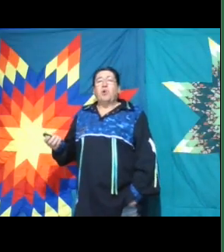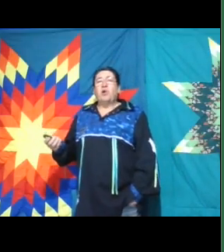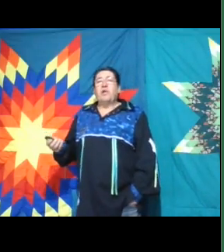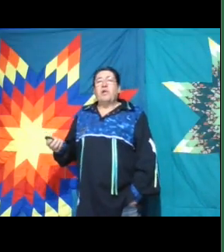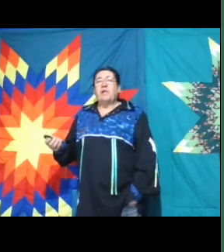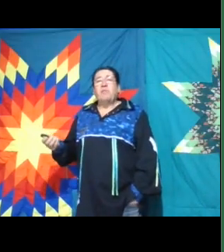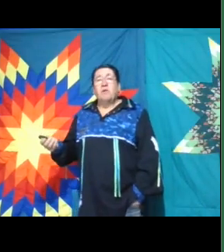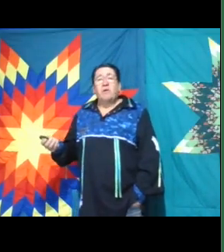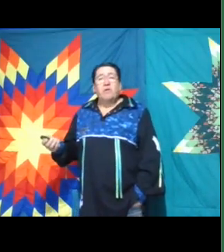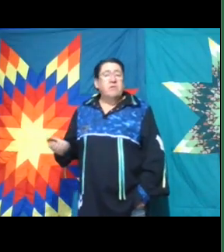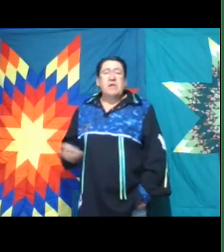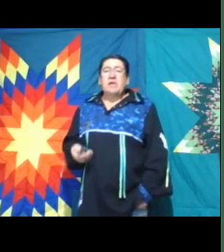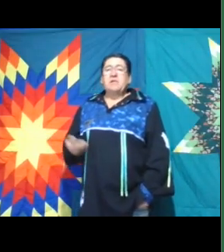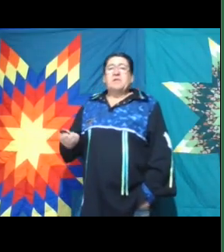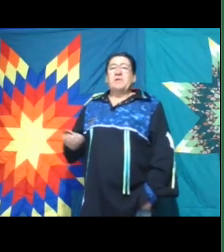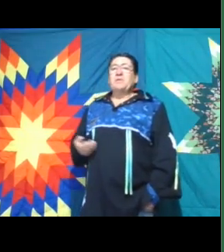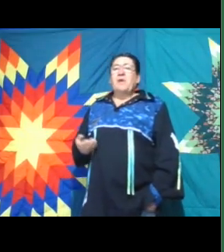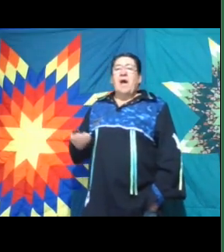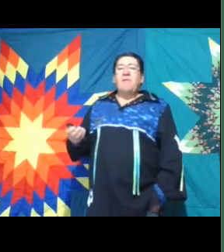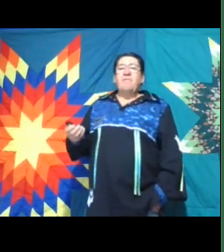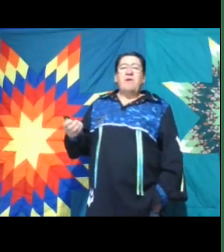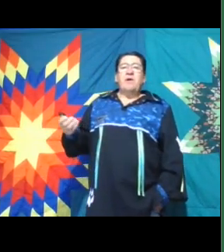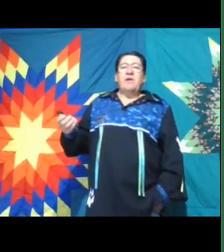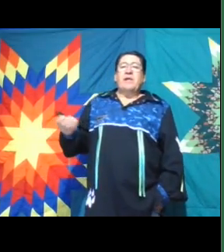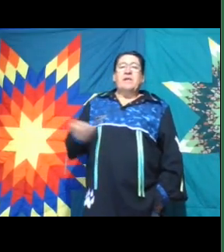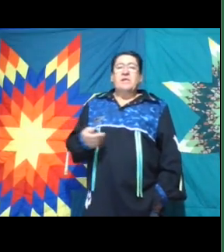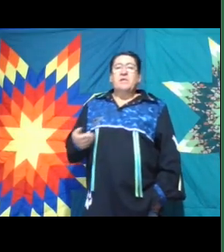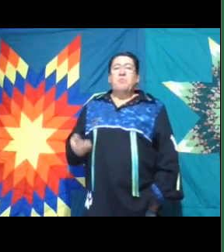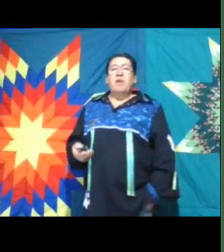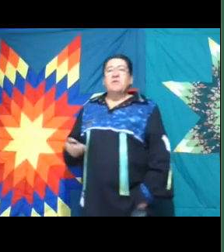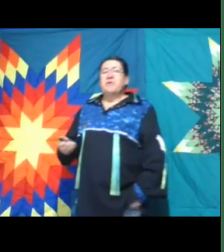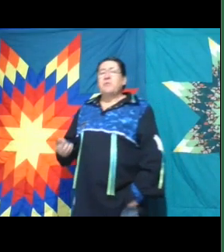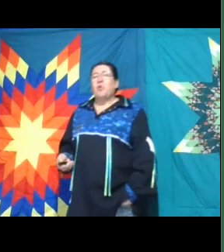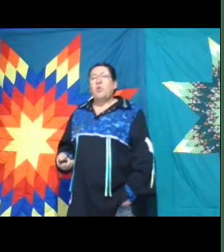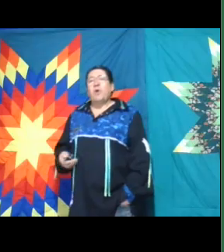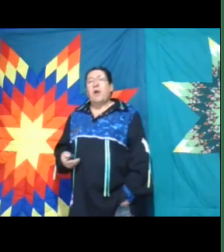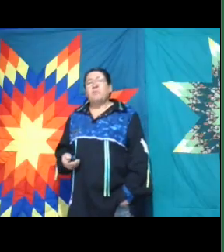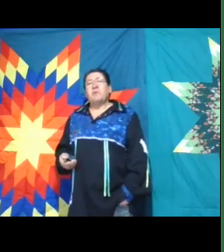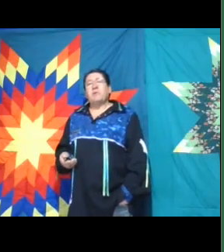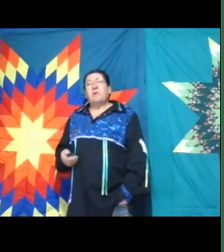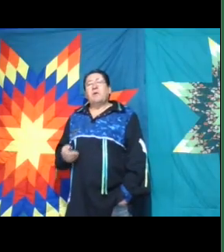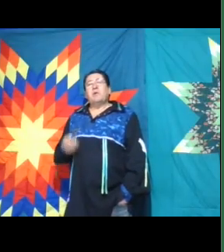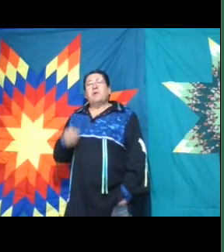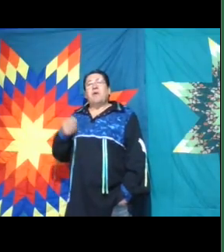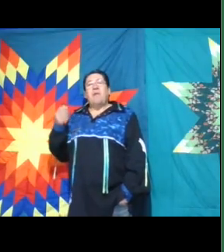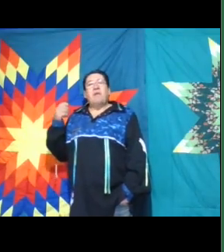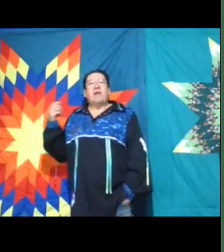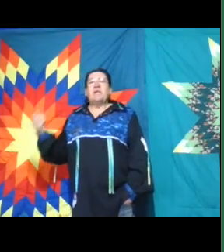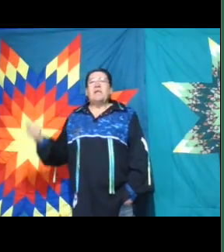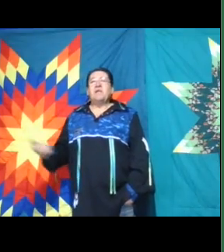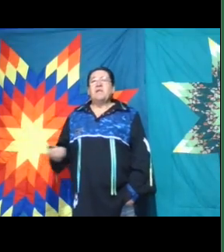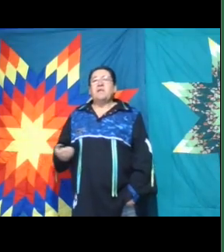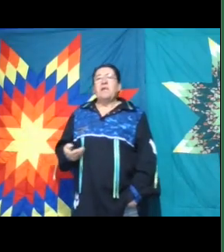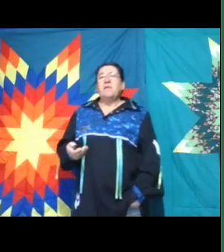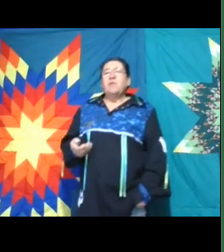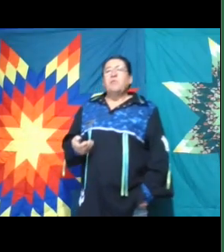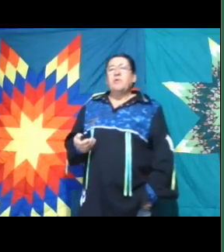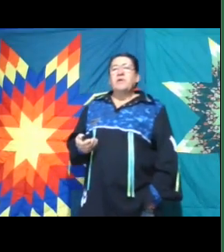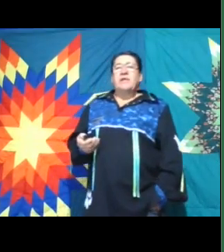Indigenous employee network? Do you have Indigenous mentorship programs? Do you have that